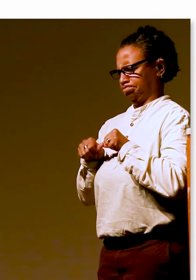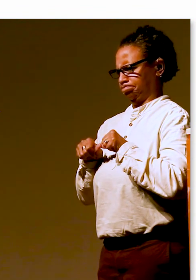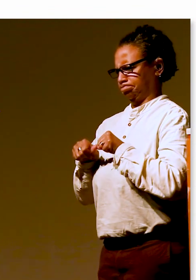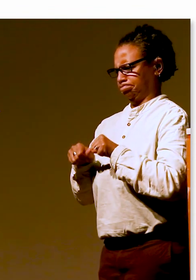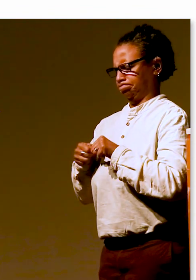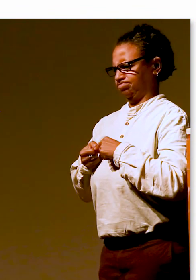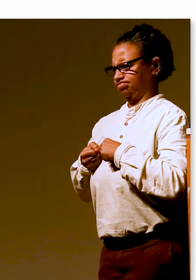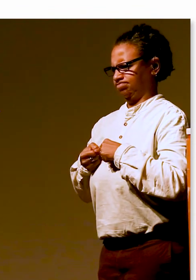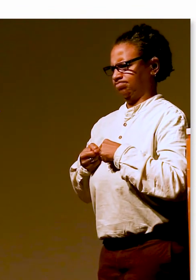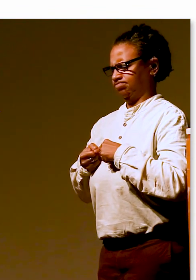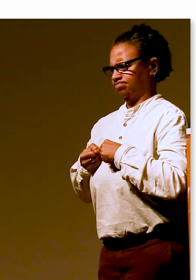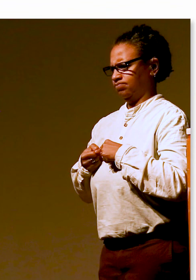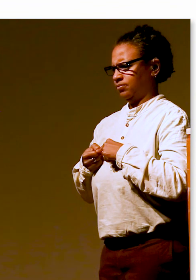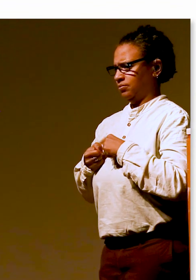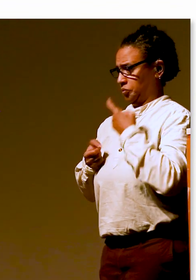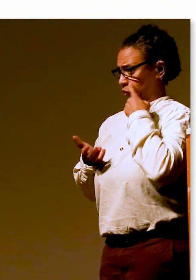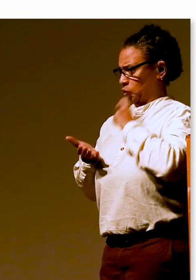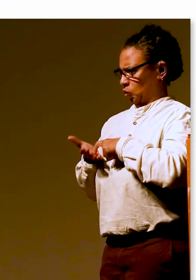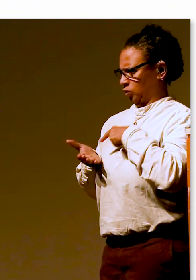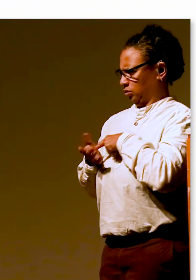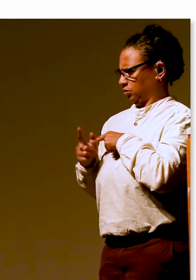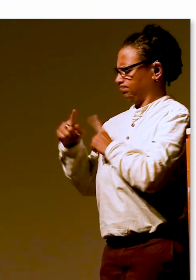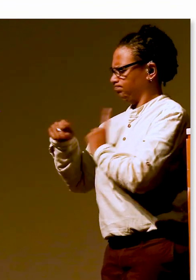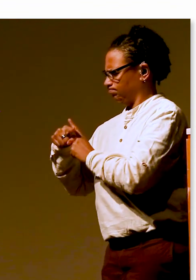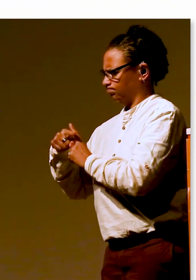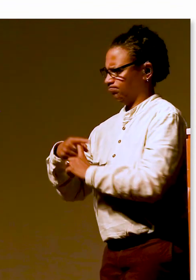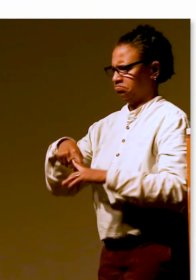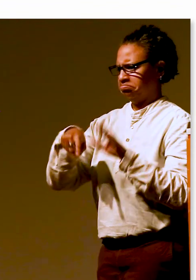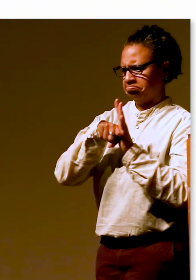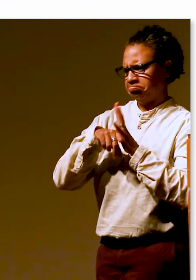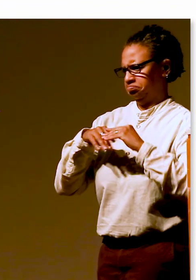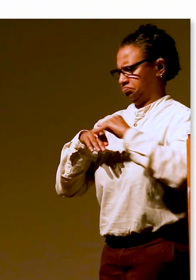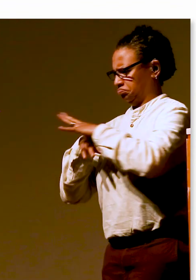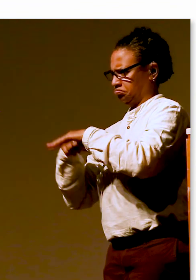Because that's really the truth of my story and kind of what I want to really get